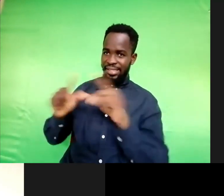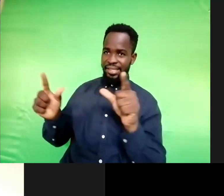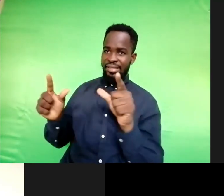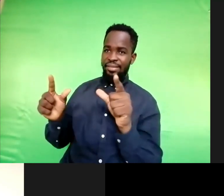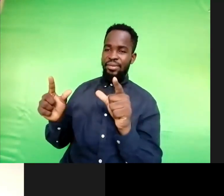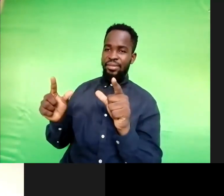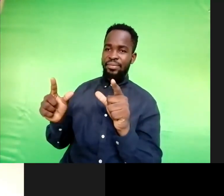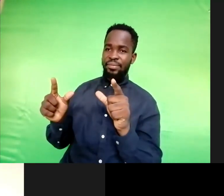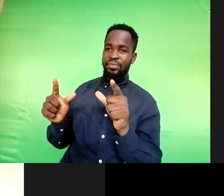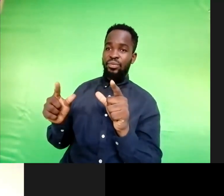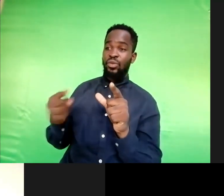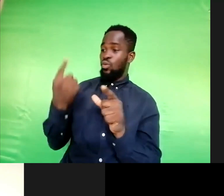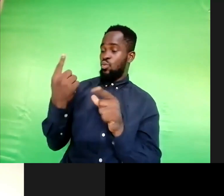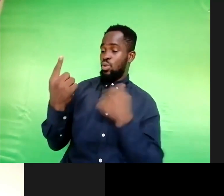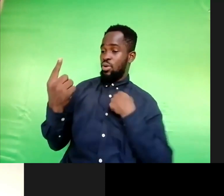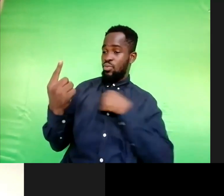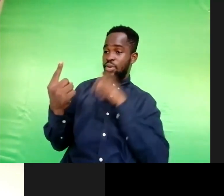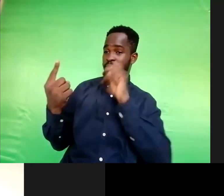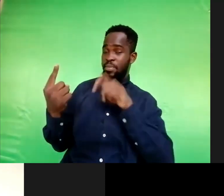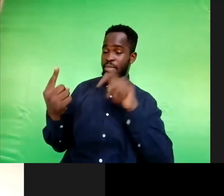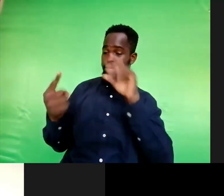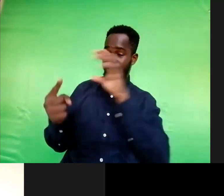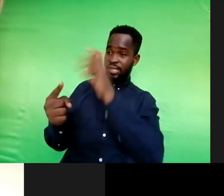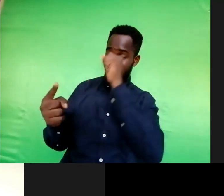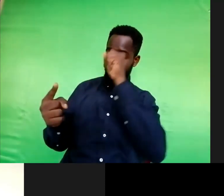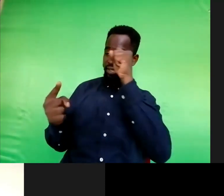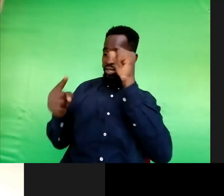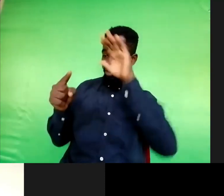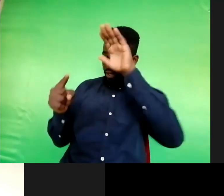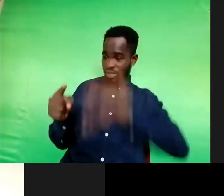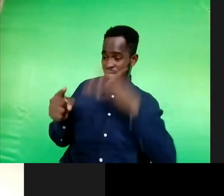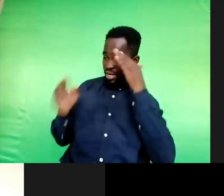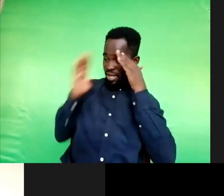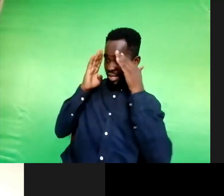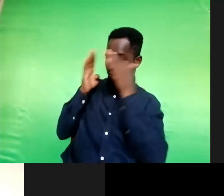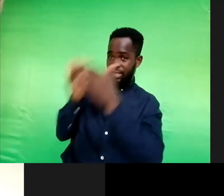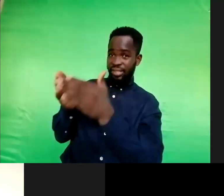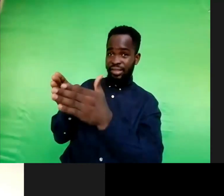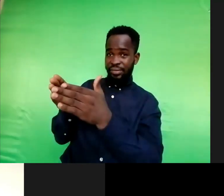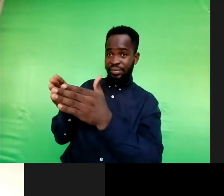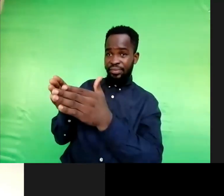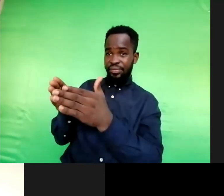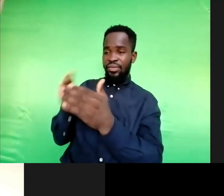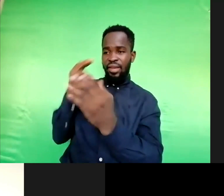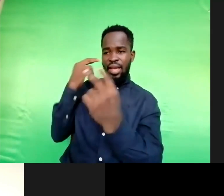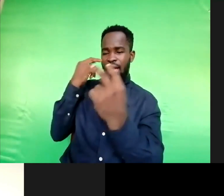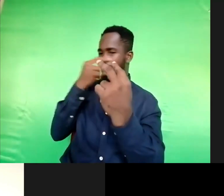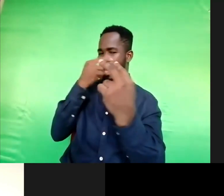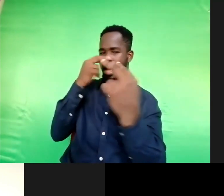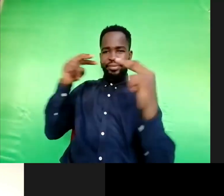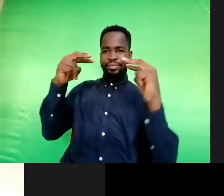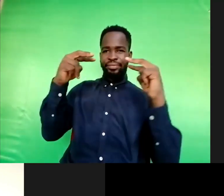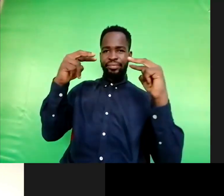Once we have get the child attention and we have worked with the eye contact,